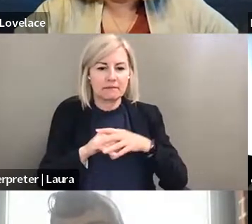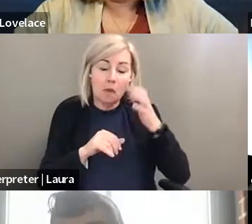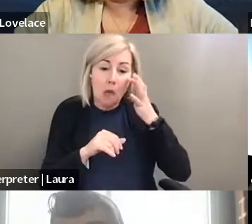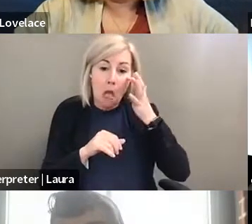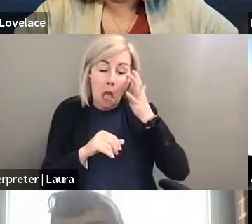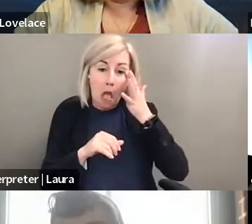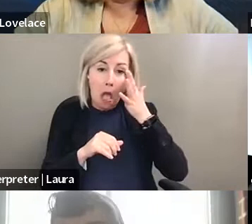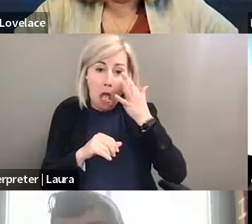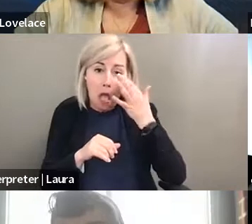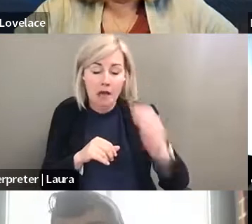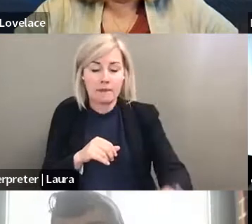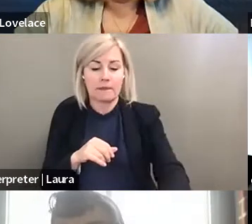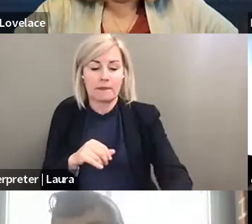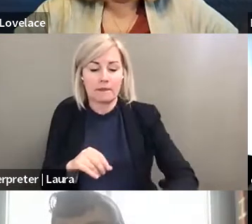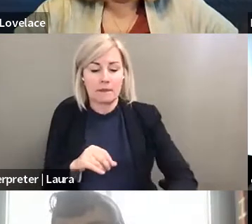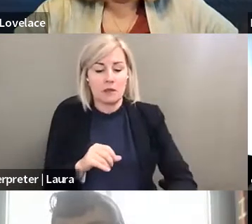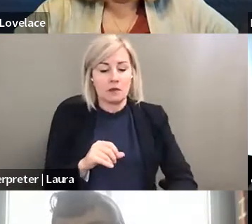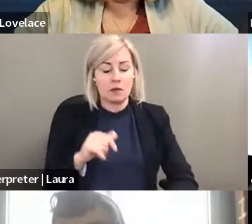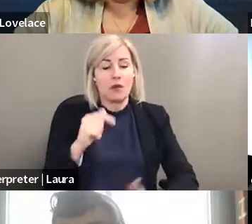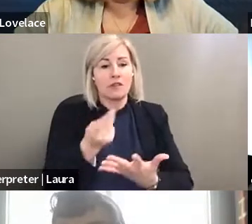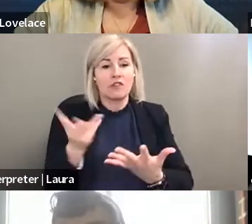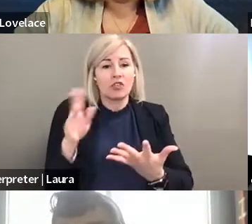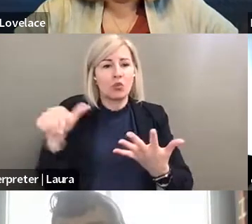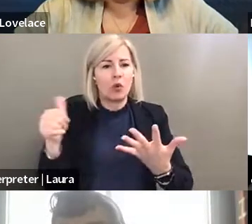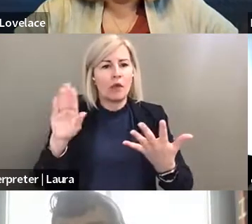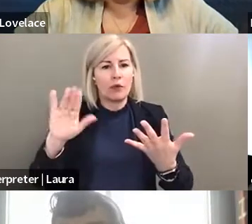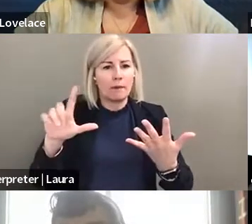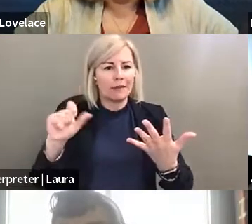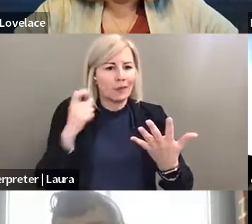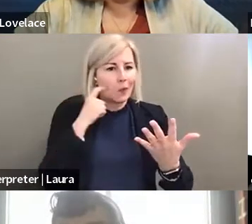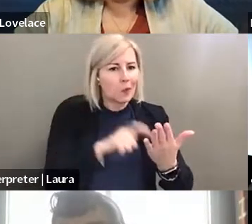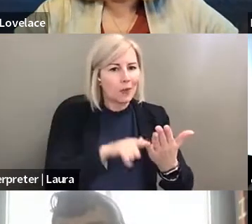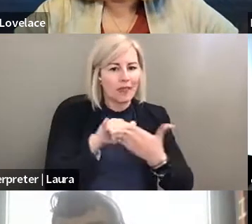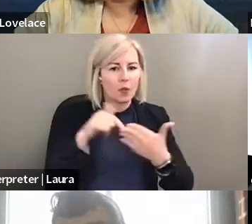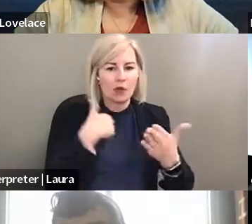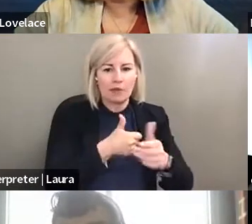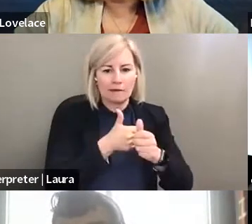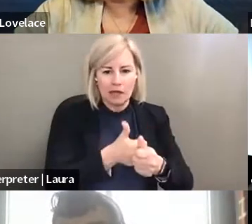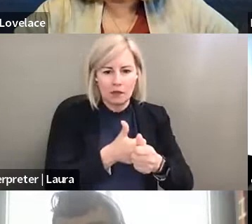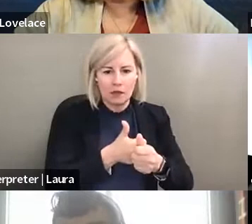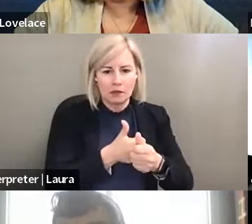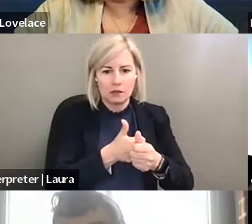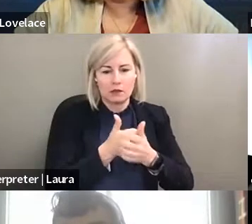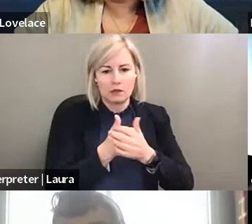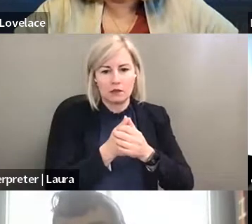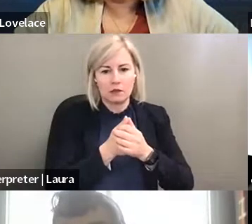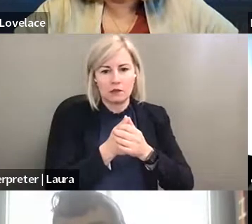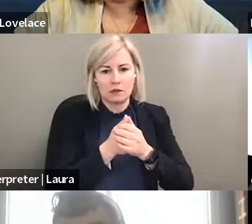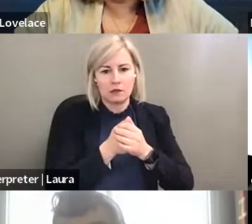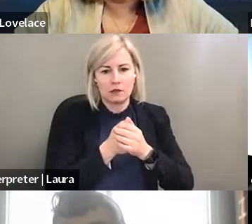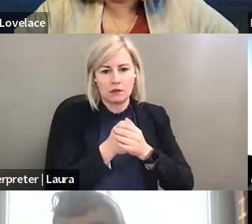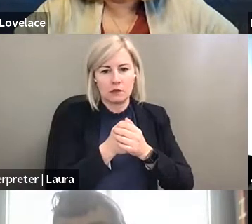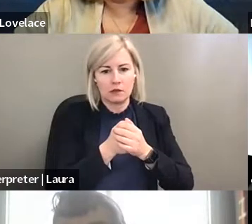But also, there are a couple other bills that I wanted to make note of that we've been following and also have roots in